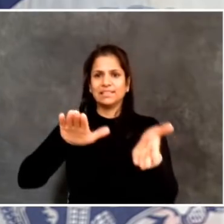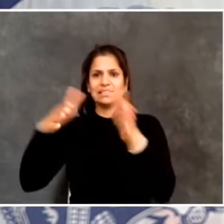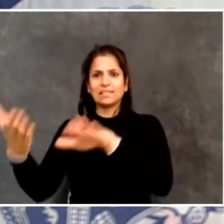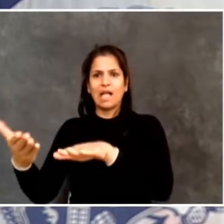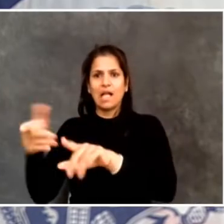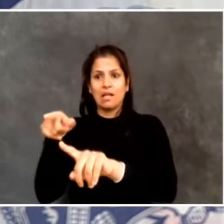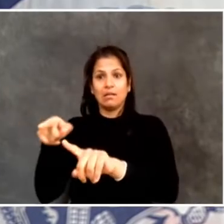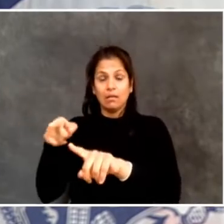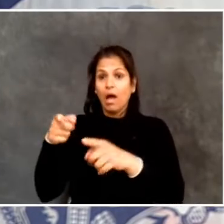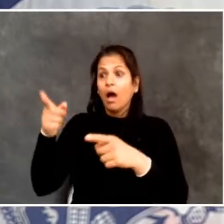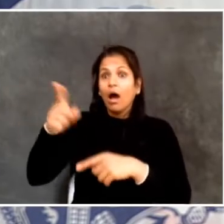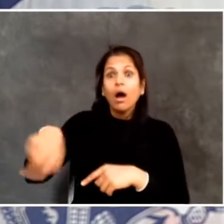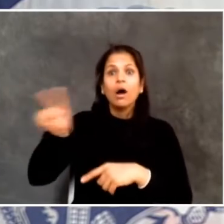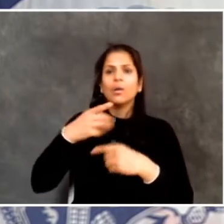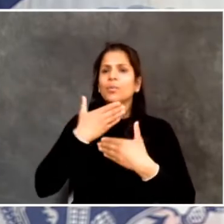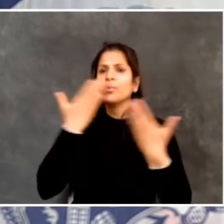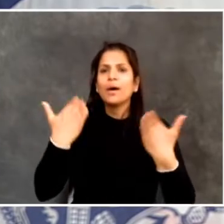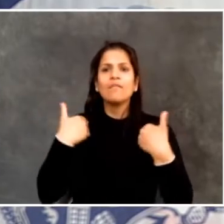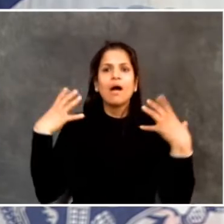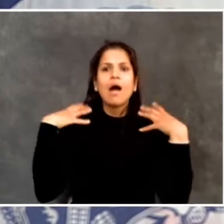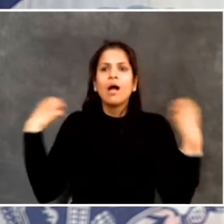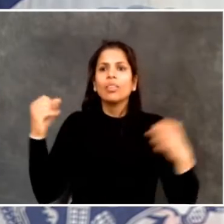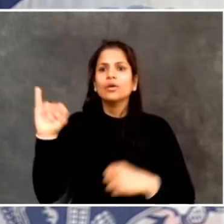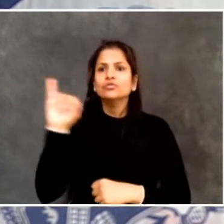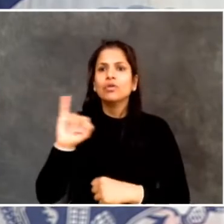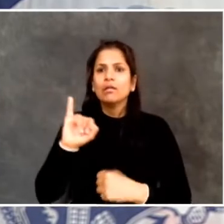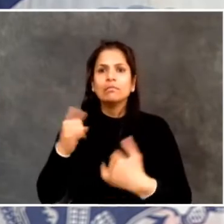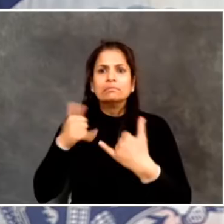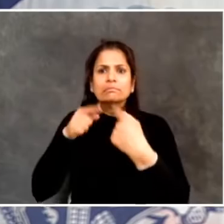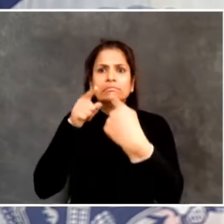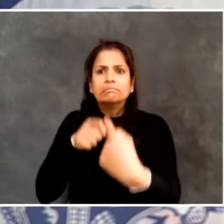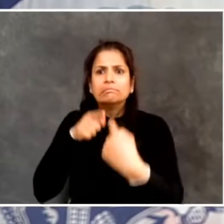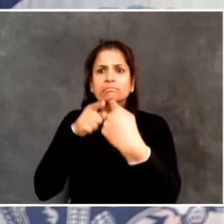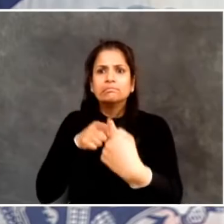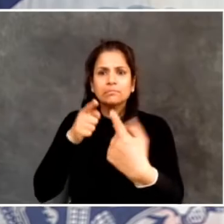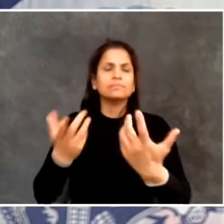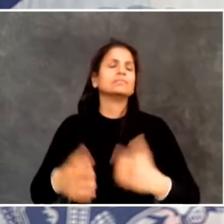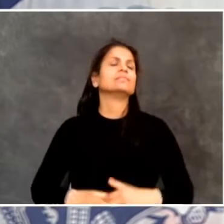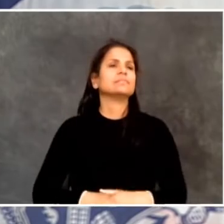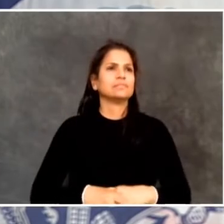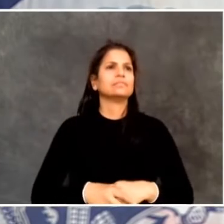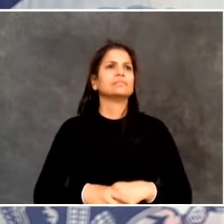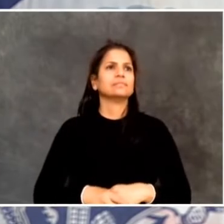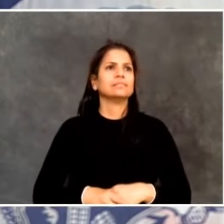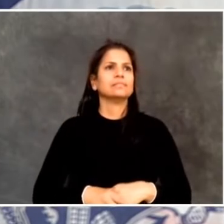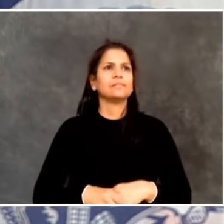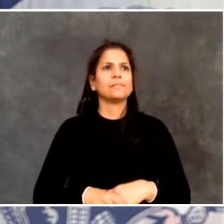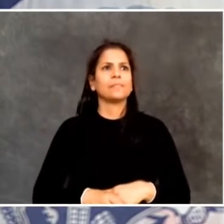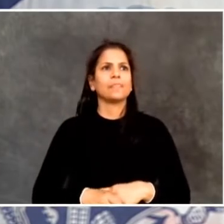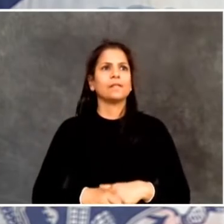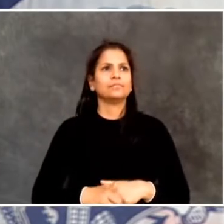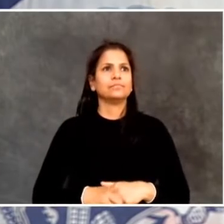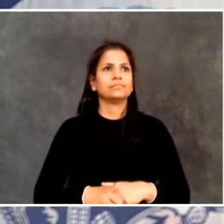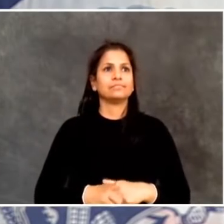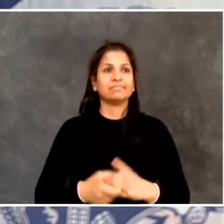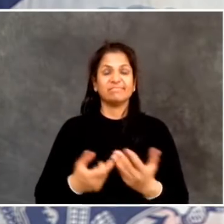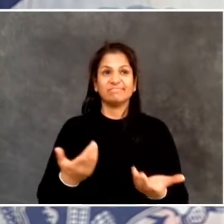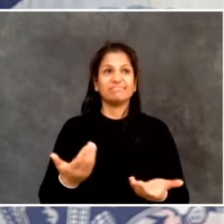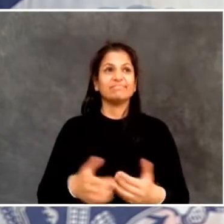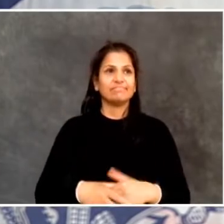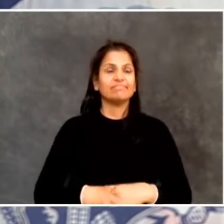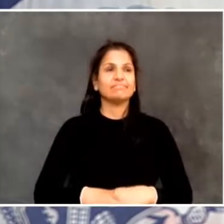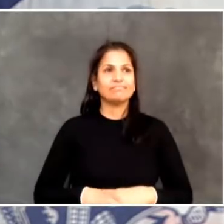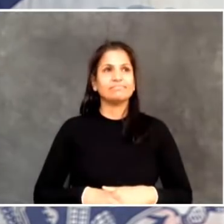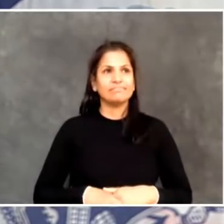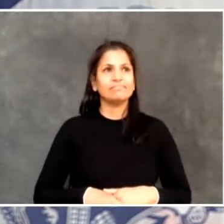had not been treated the way they could have and should have if the resources had been given to them that they deserved. Dr.